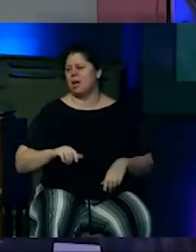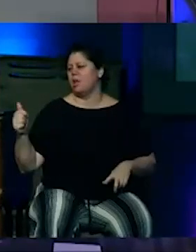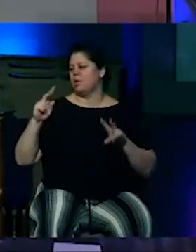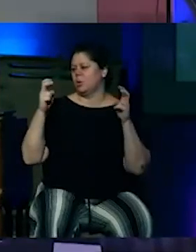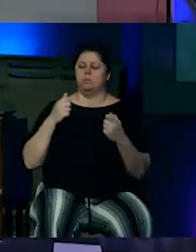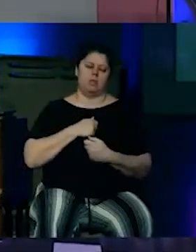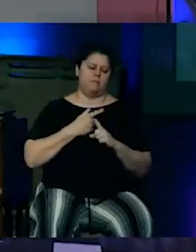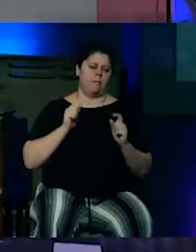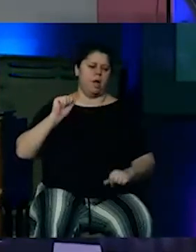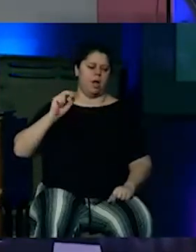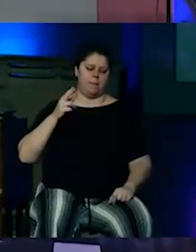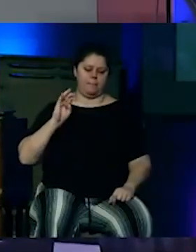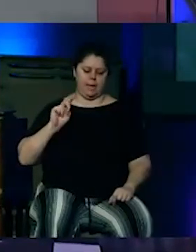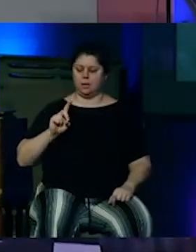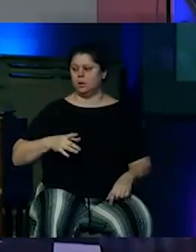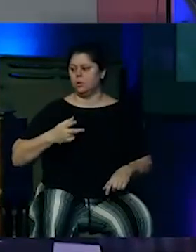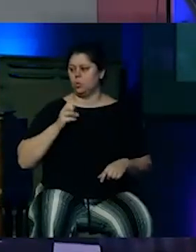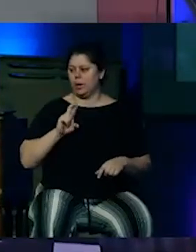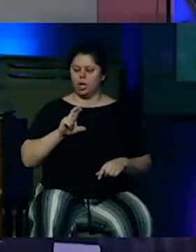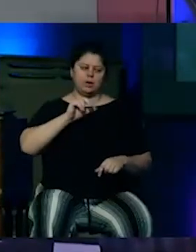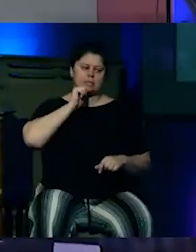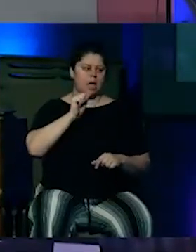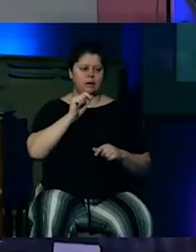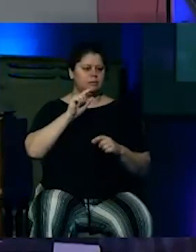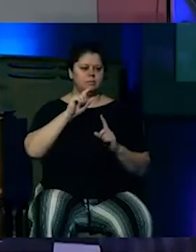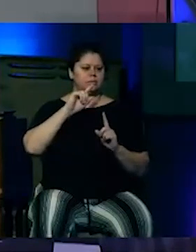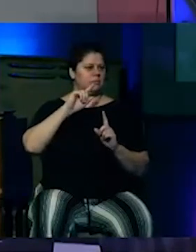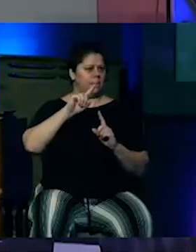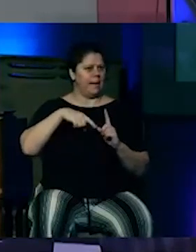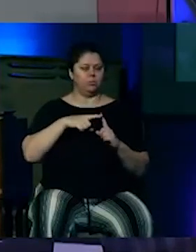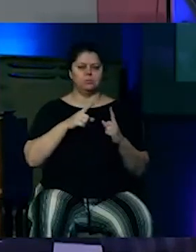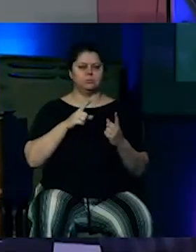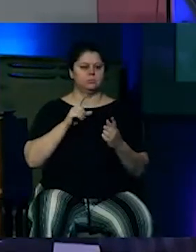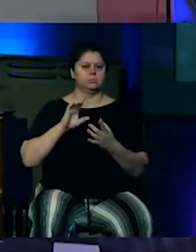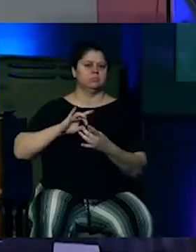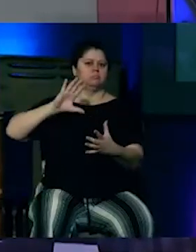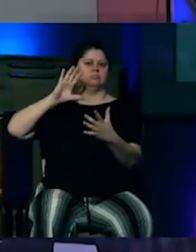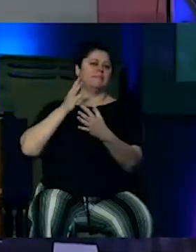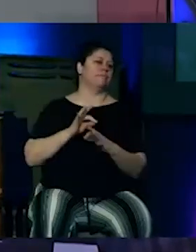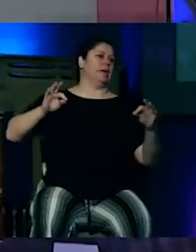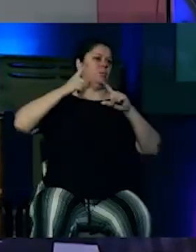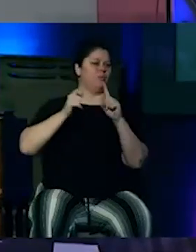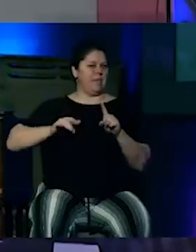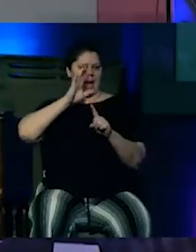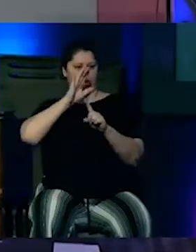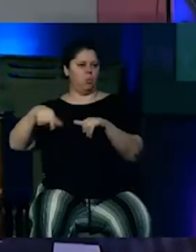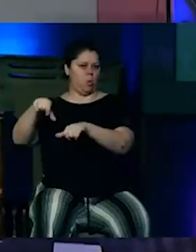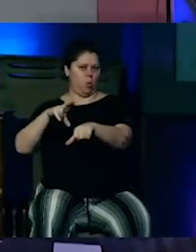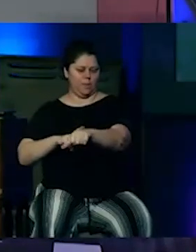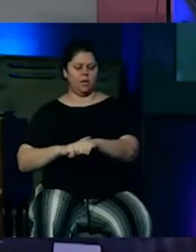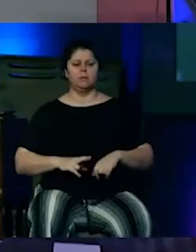Ahmed. Queer is not then about transcendence or freedom from the heteronormative. Queer feelings